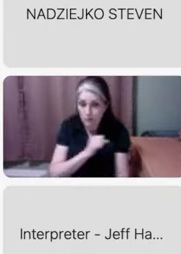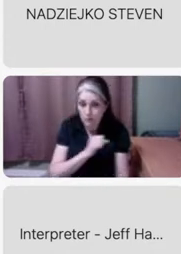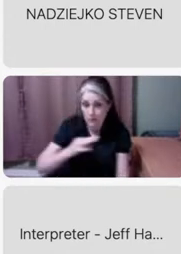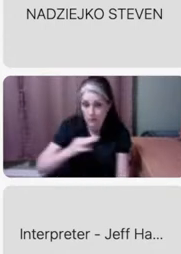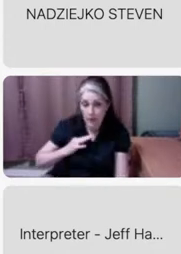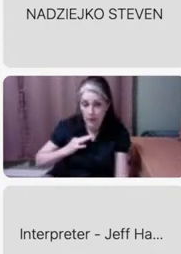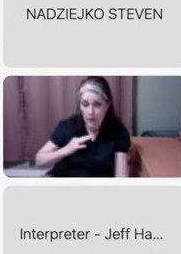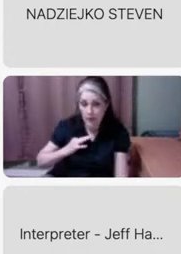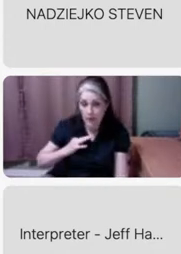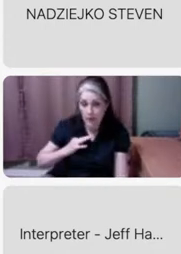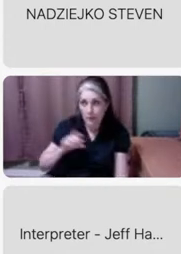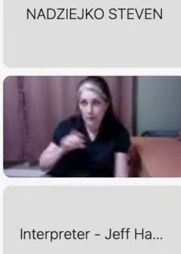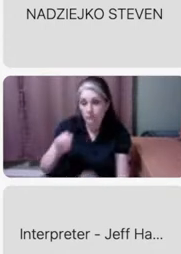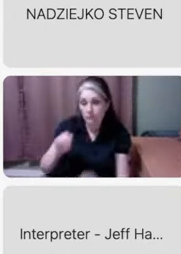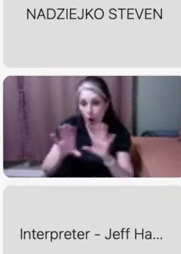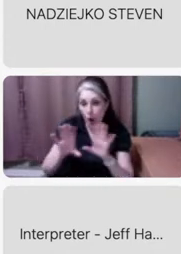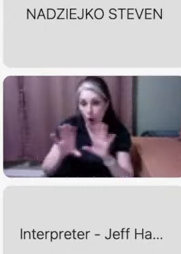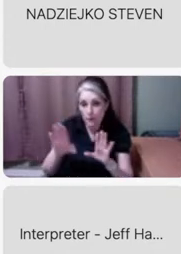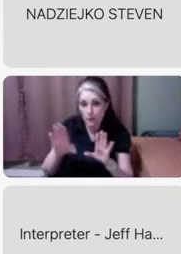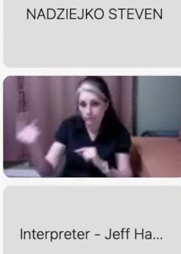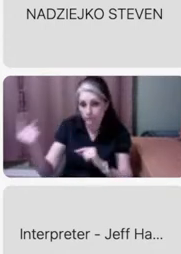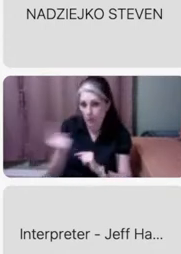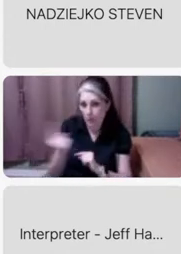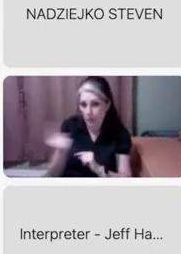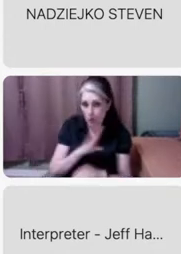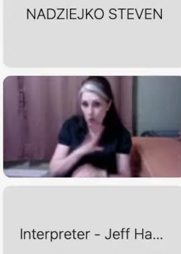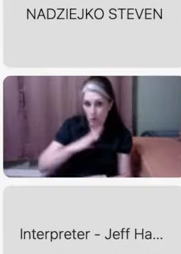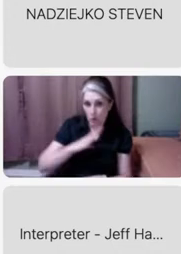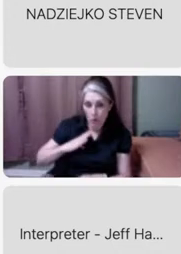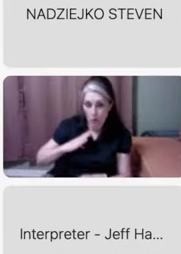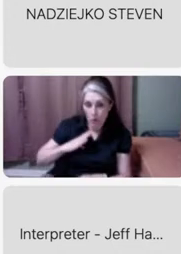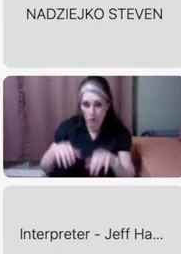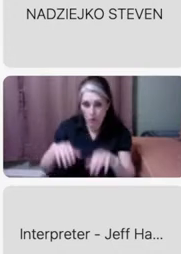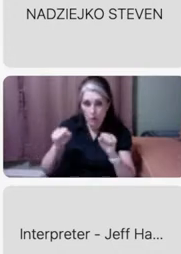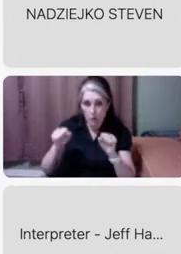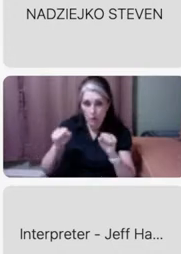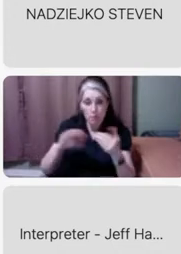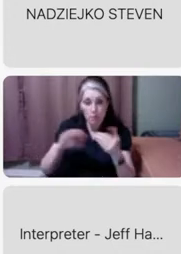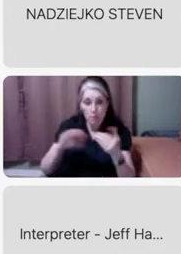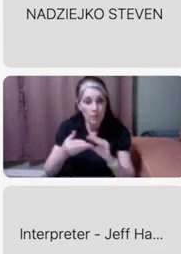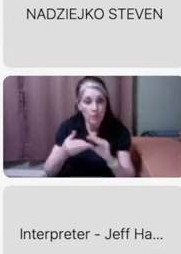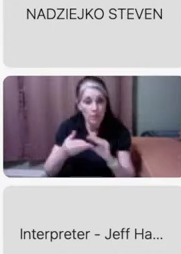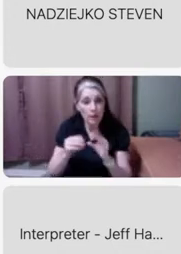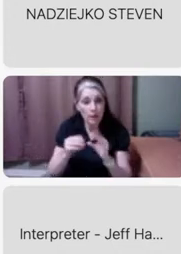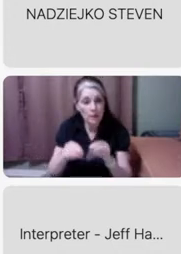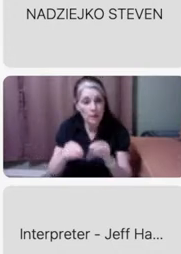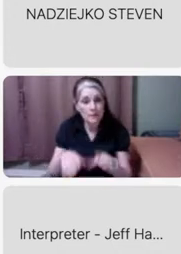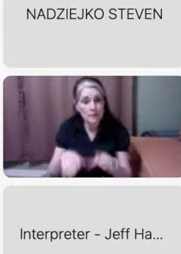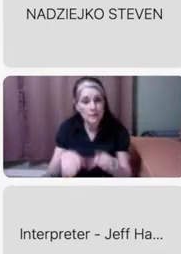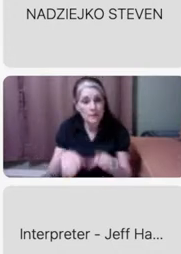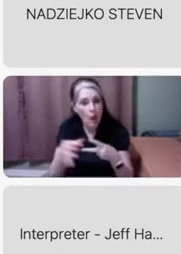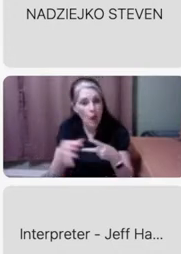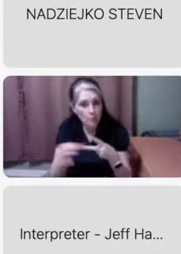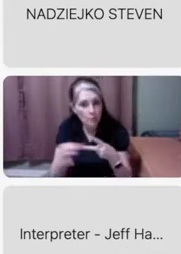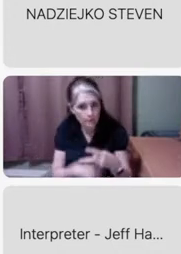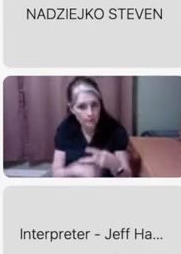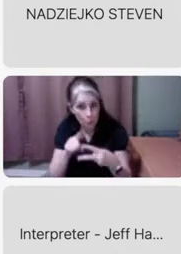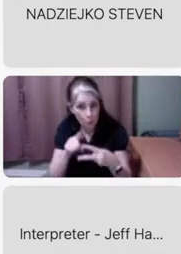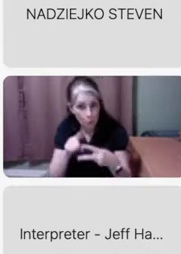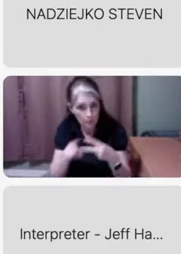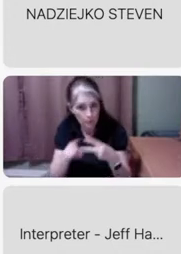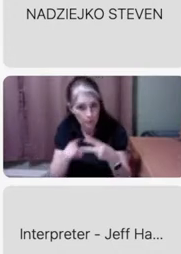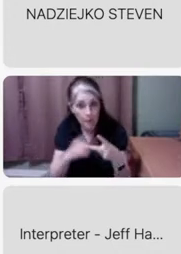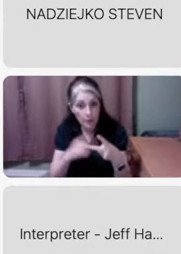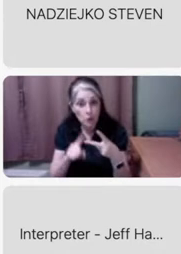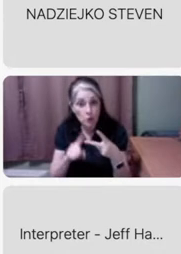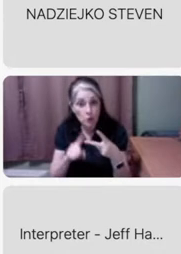before the board for adoption that's clear but the committee is an option so that's number one um number two uh and again fully in